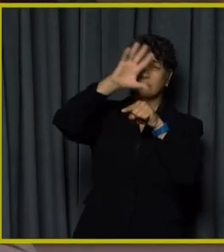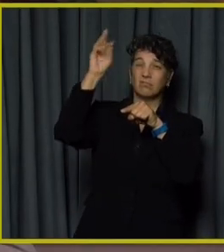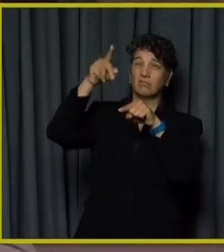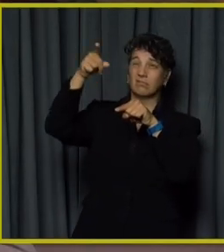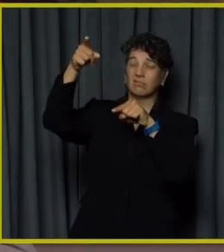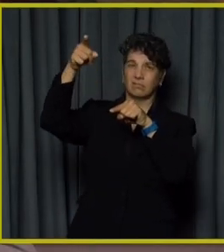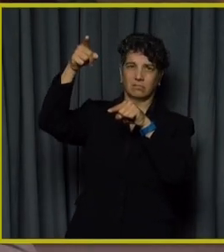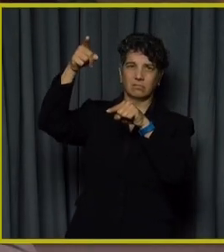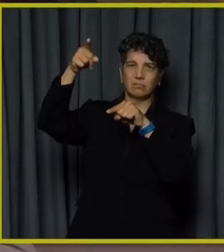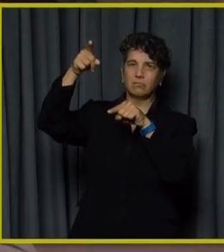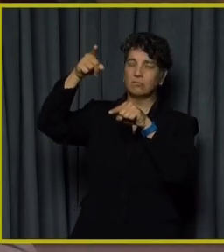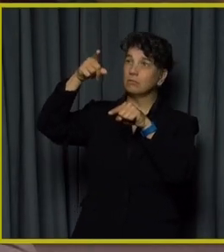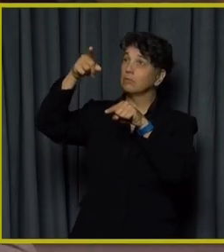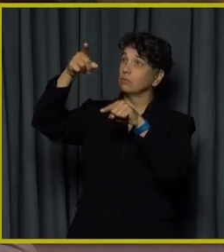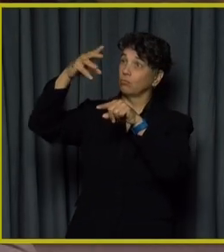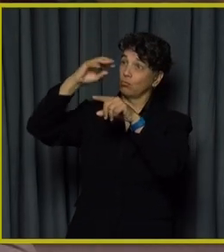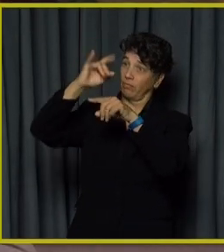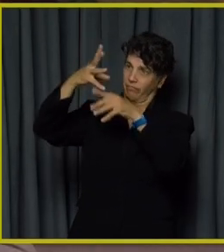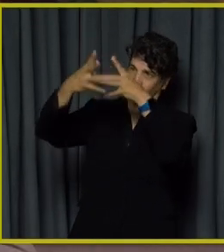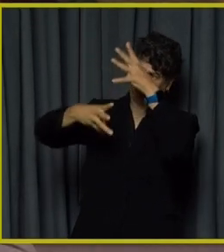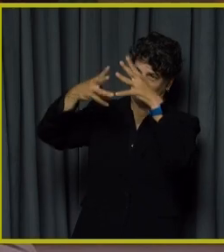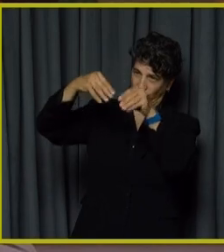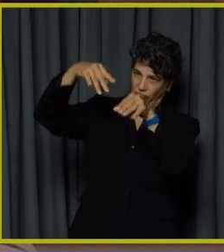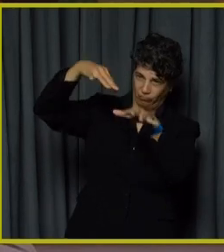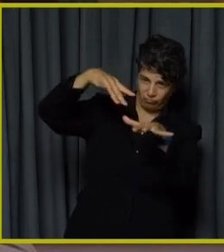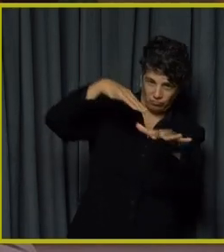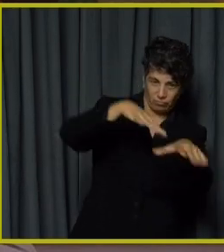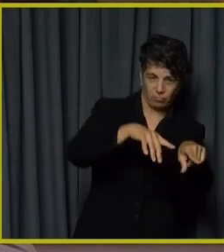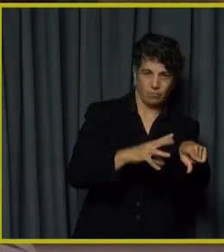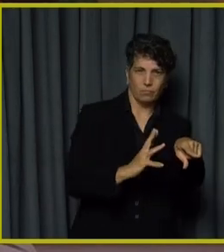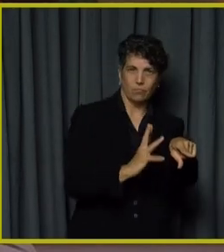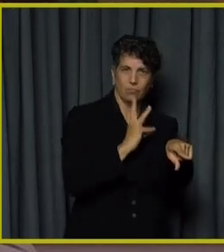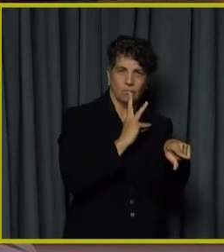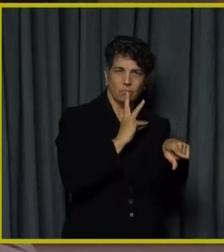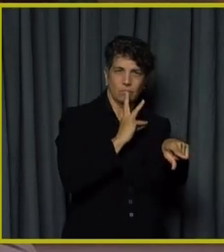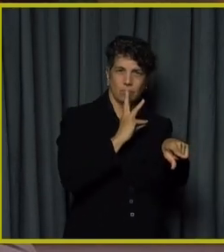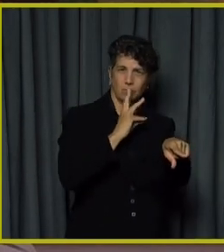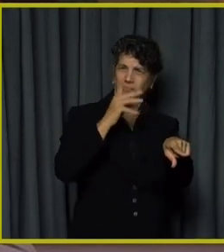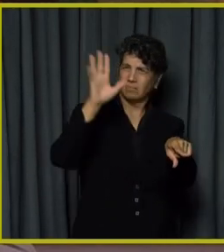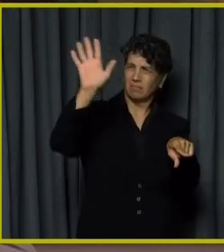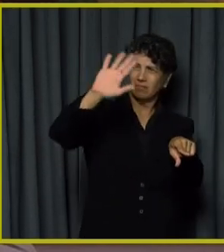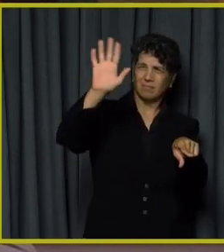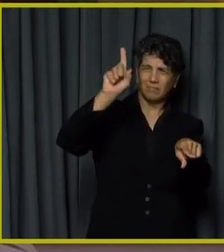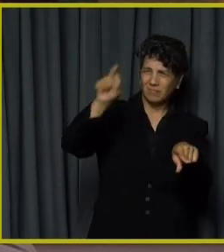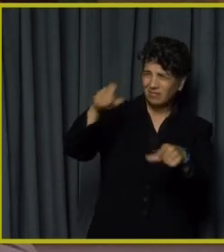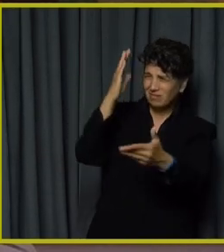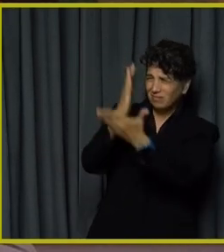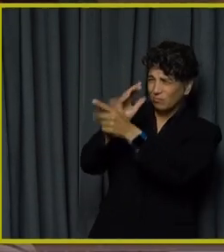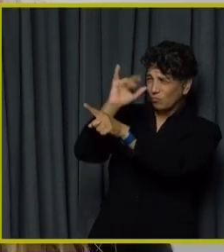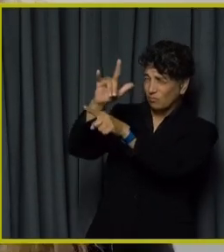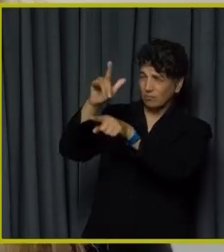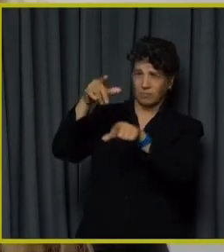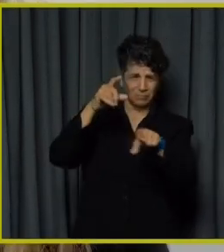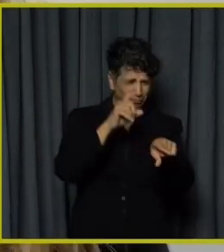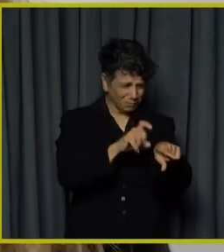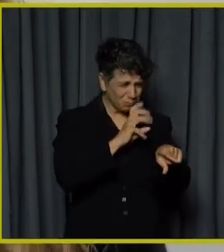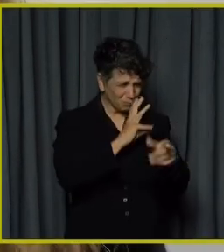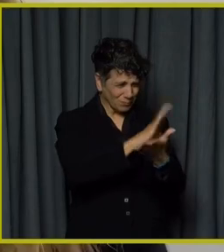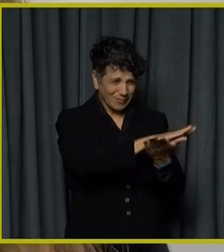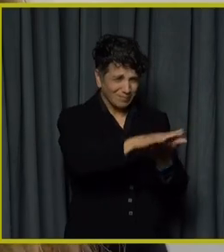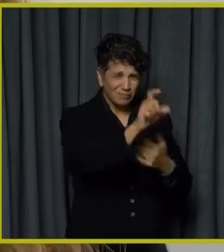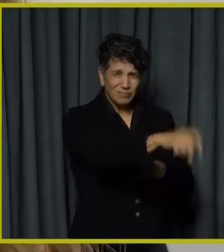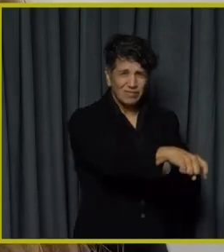and energy could create jobs and save trillions of dollars from ecological devastation, and